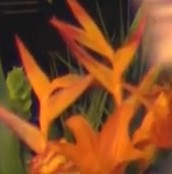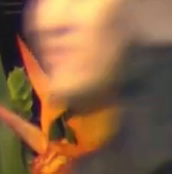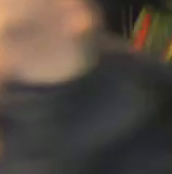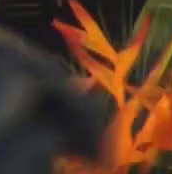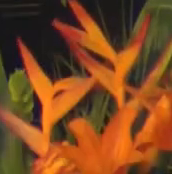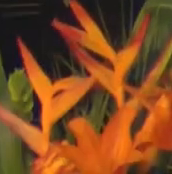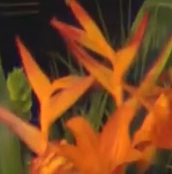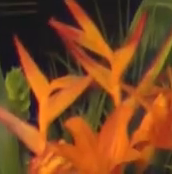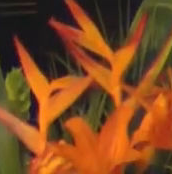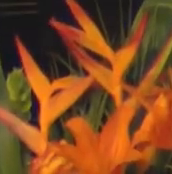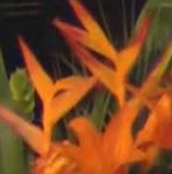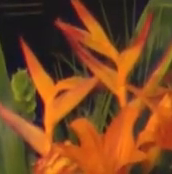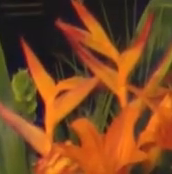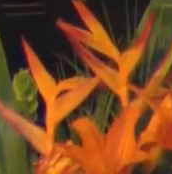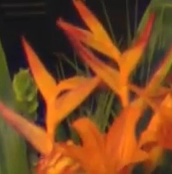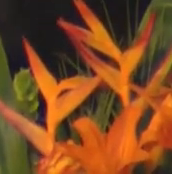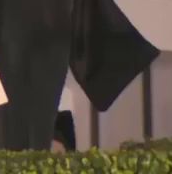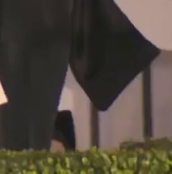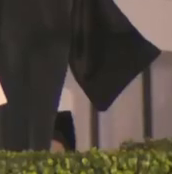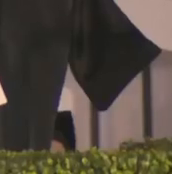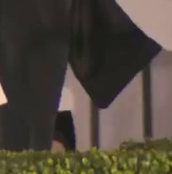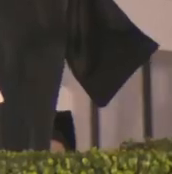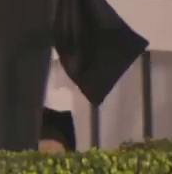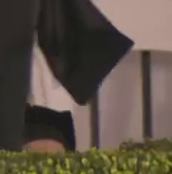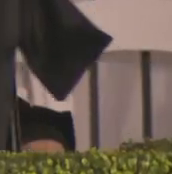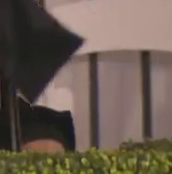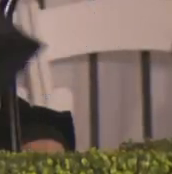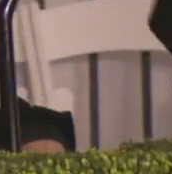Man Quinn. Oscar Romero.